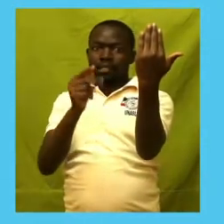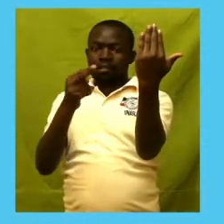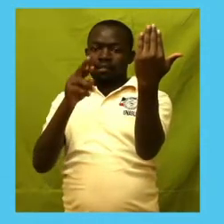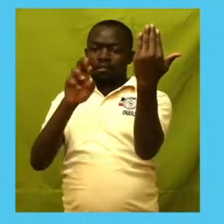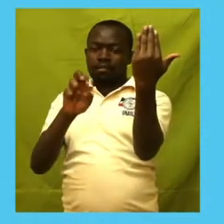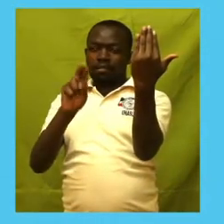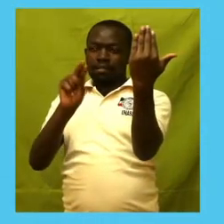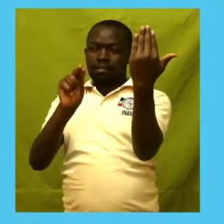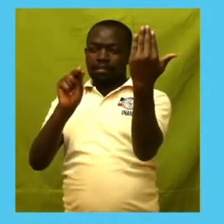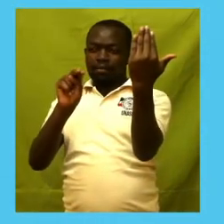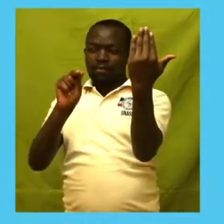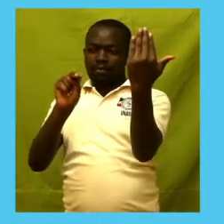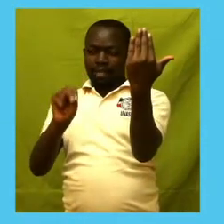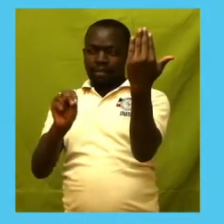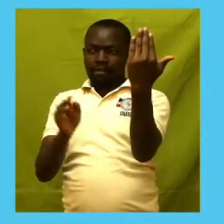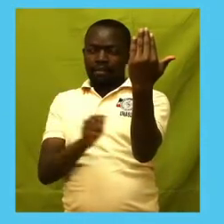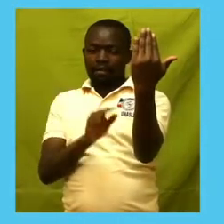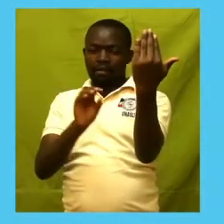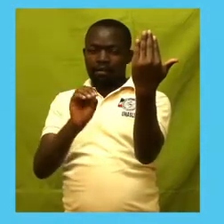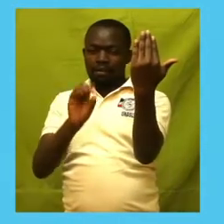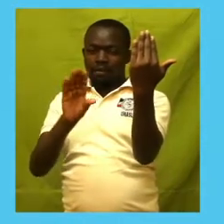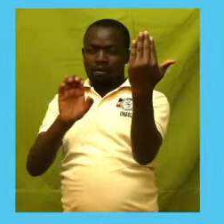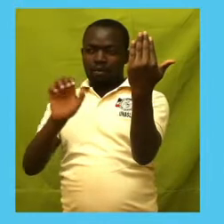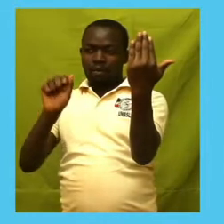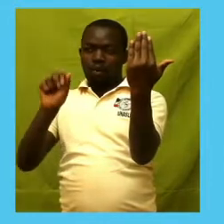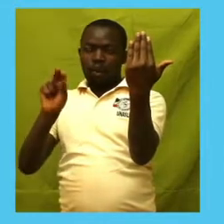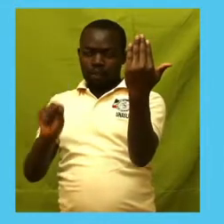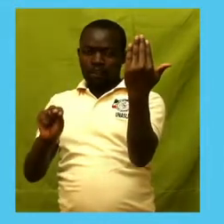Ocean washes Africa's